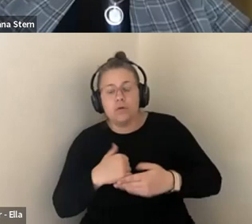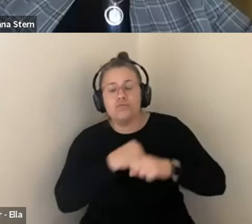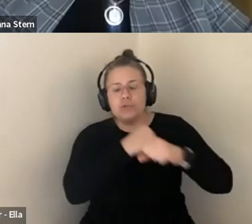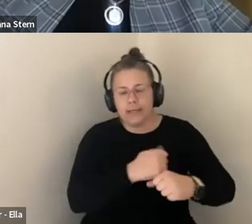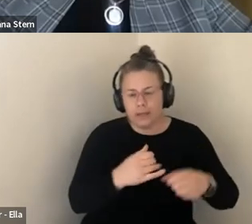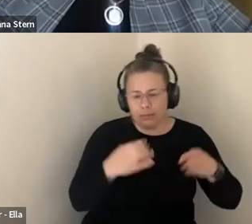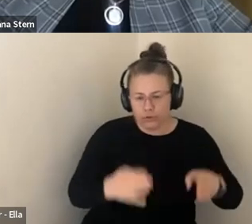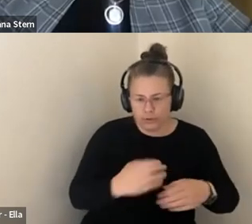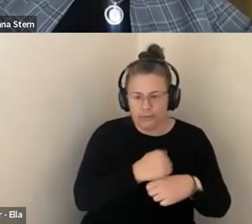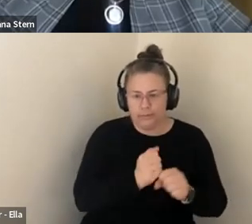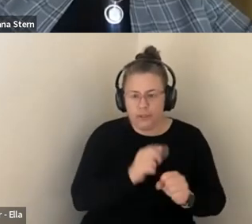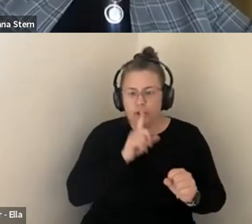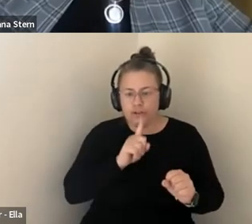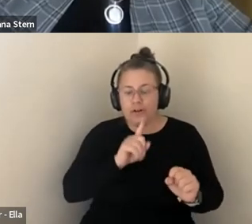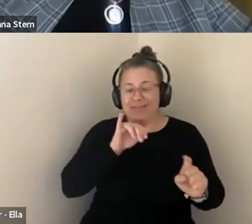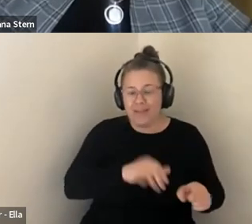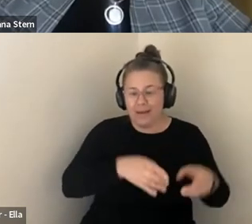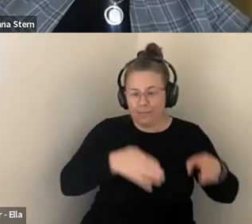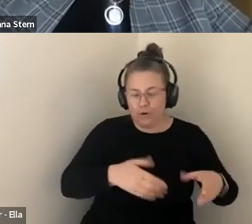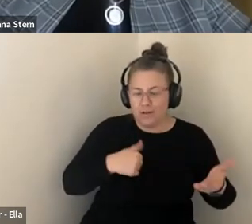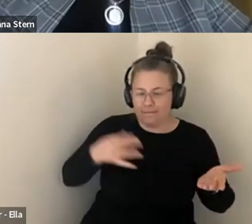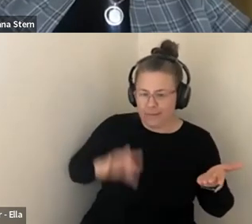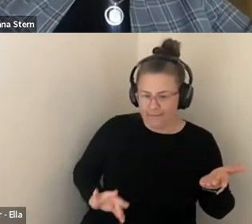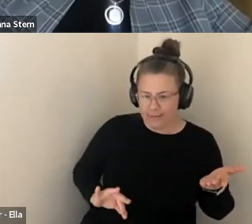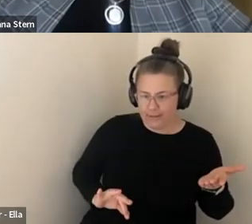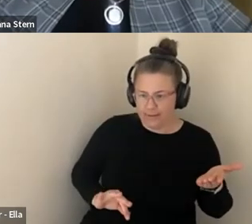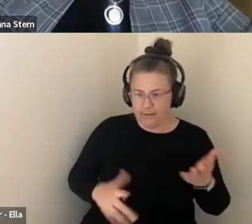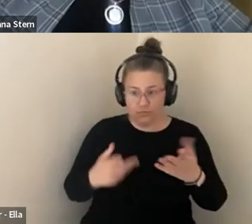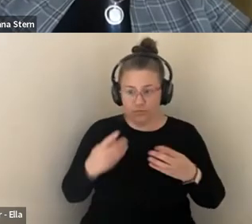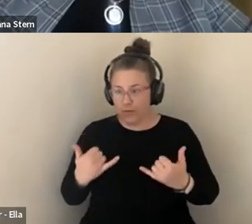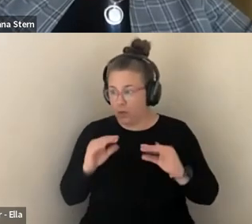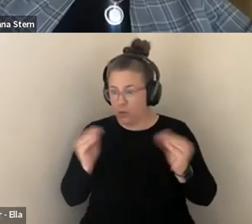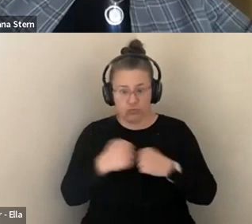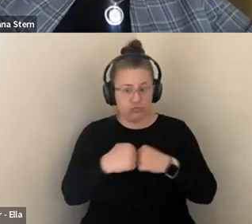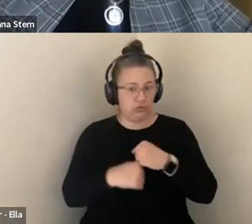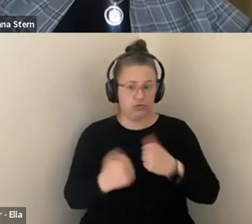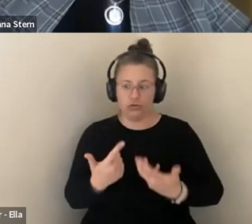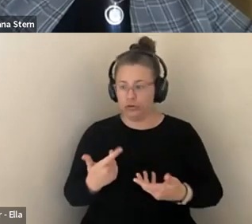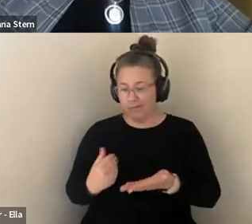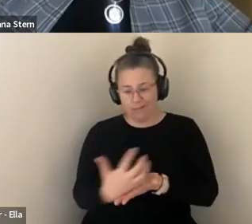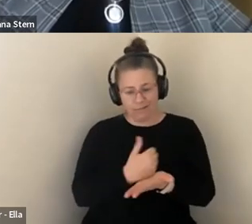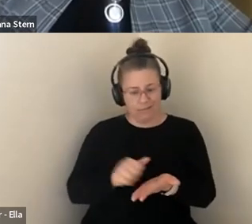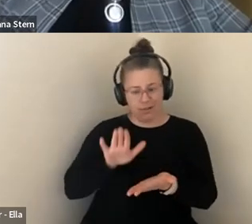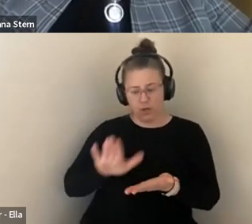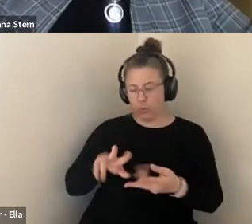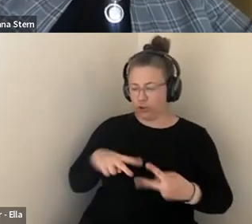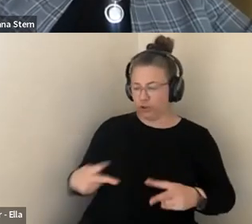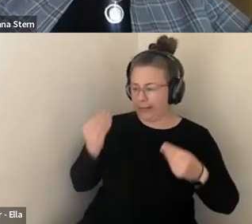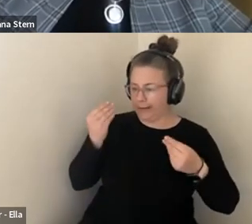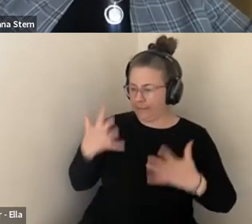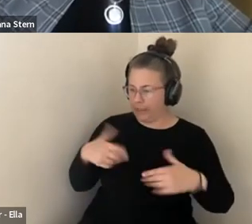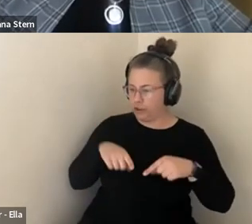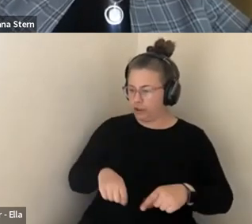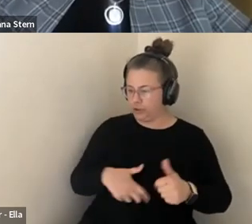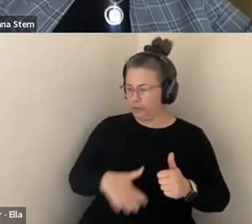we don't currently have those structures to make sure that information that was gained when you were in utero is now relevant to you when you're 30, but